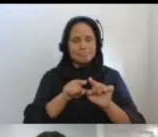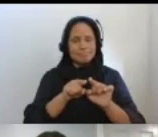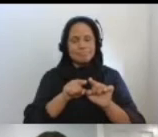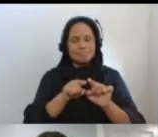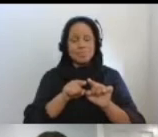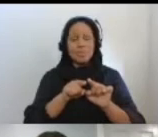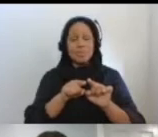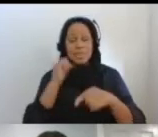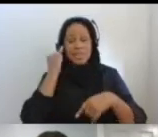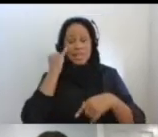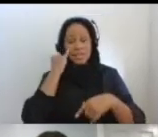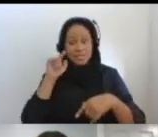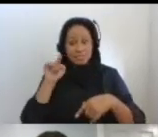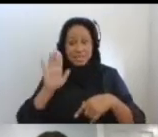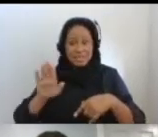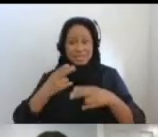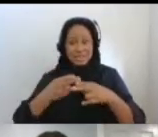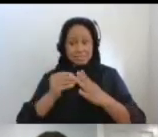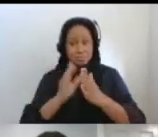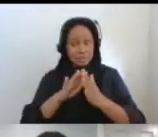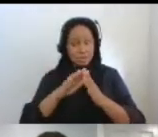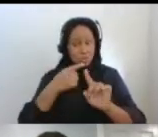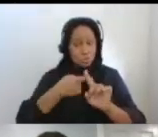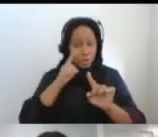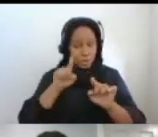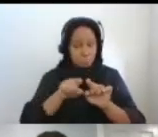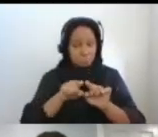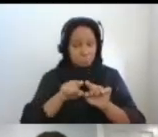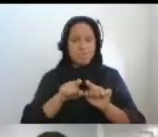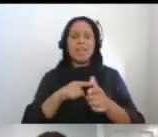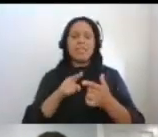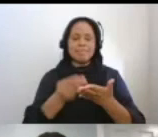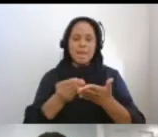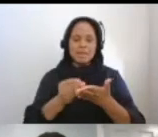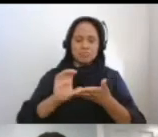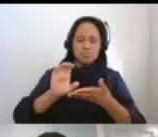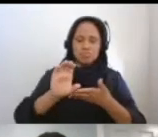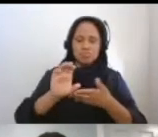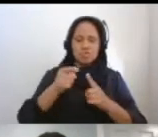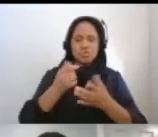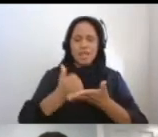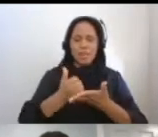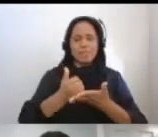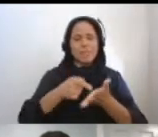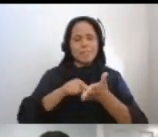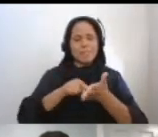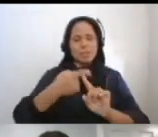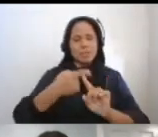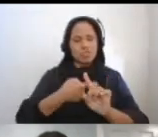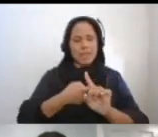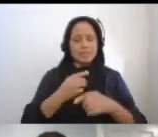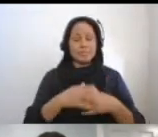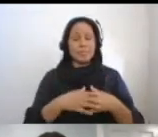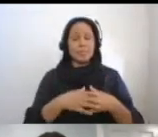So long as the participant has their name on it, then you can receive a housing subsidy through the budget. But the live-in